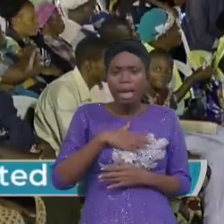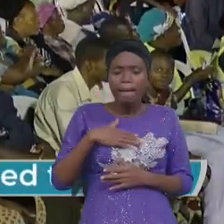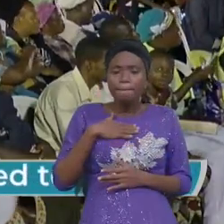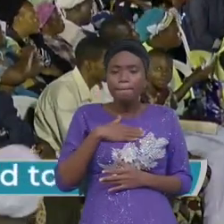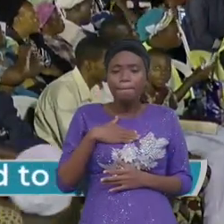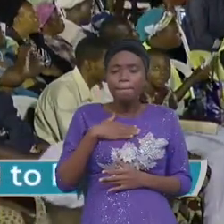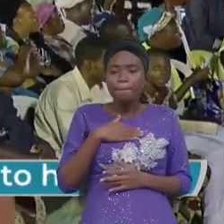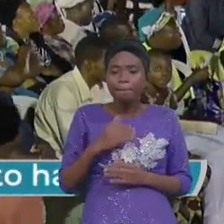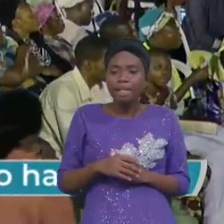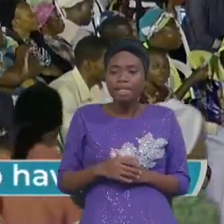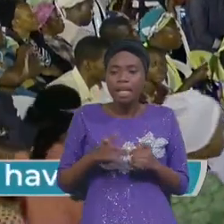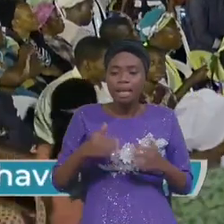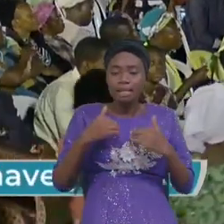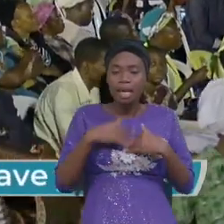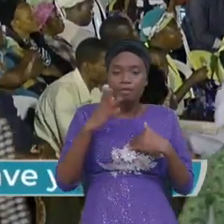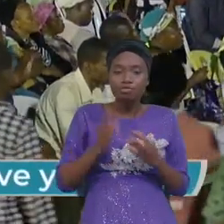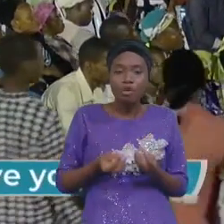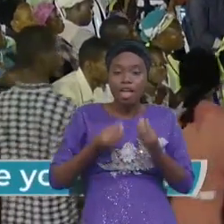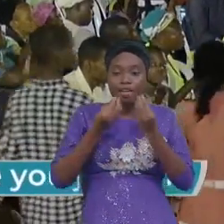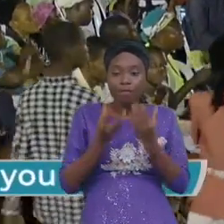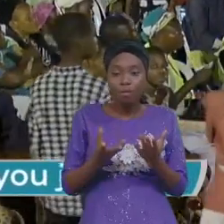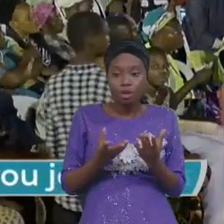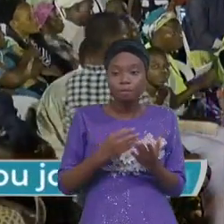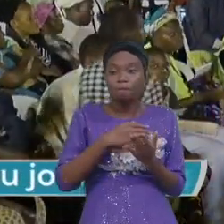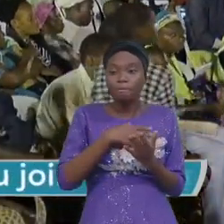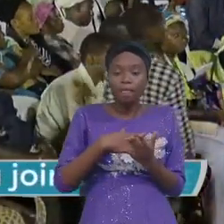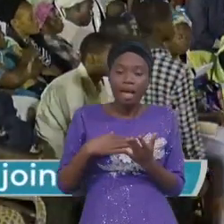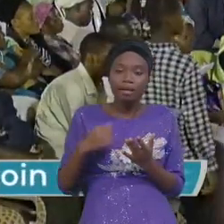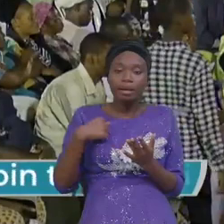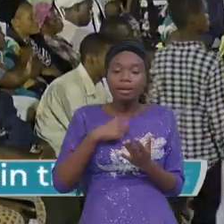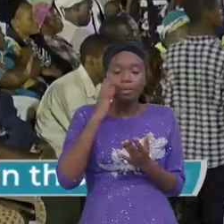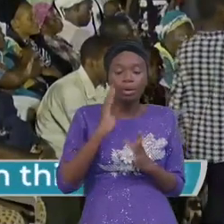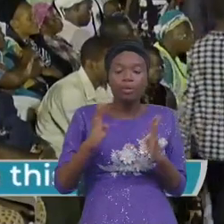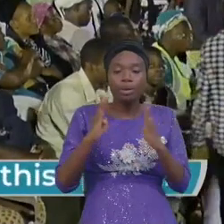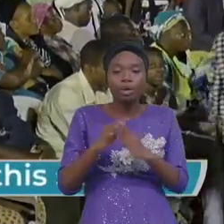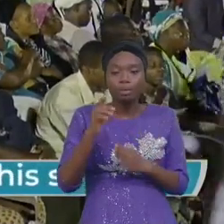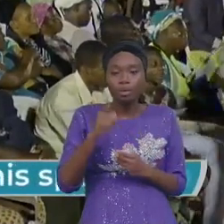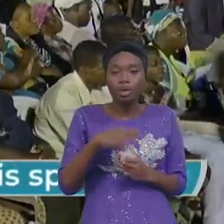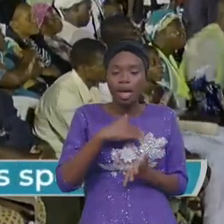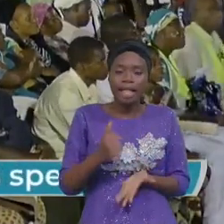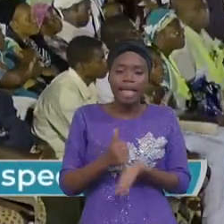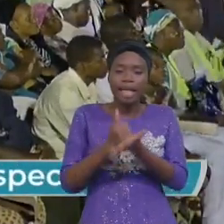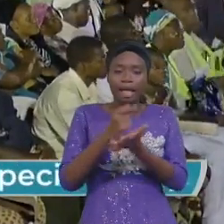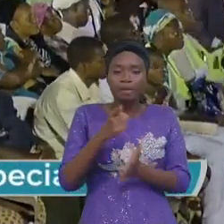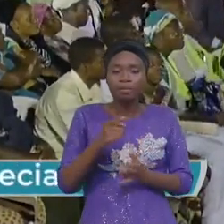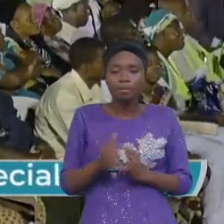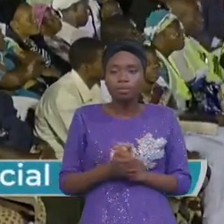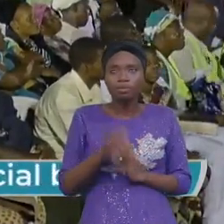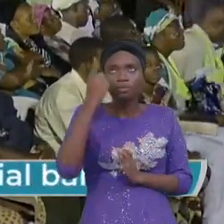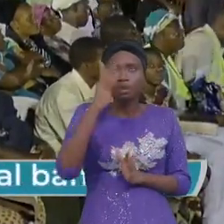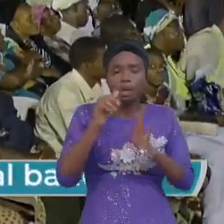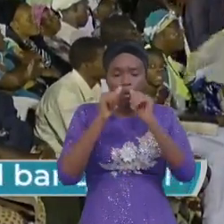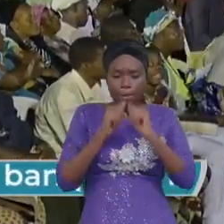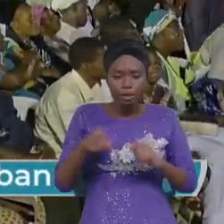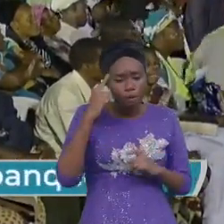let's have your details and we reach you and help you. God bless you for